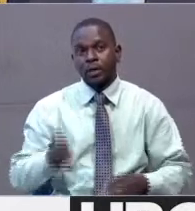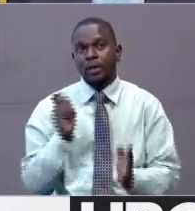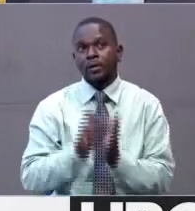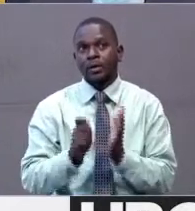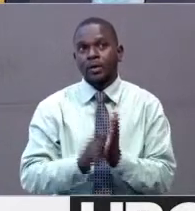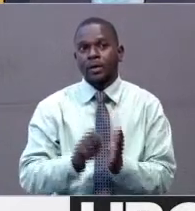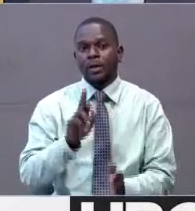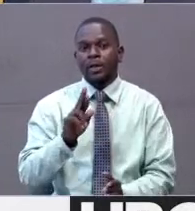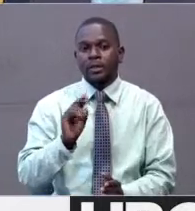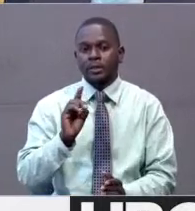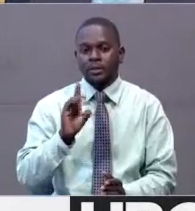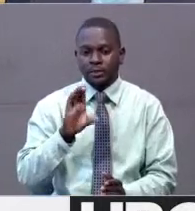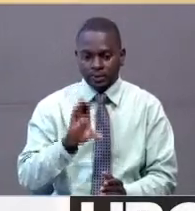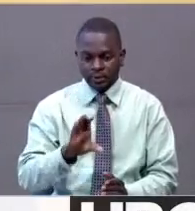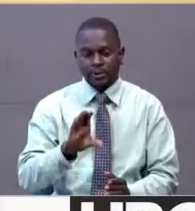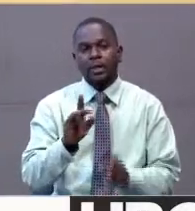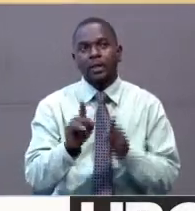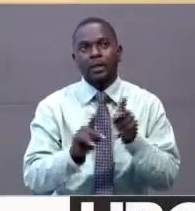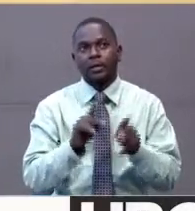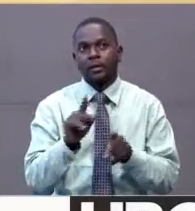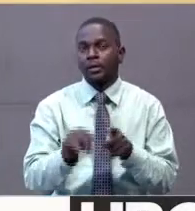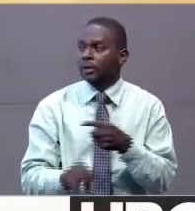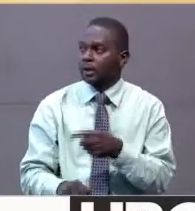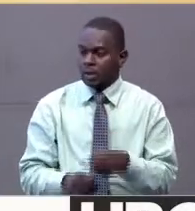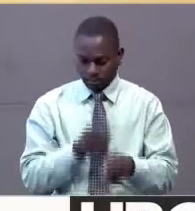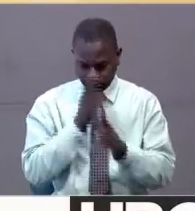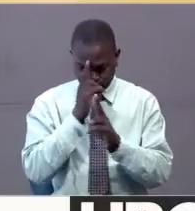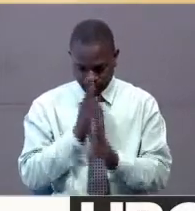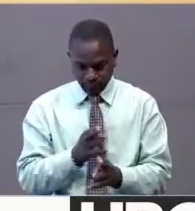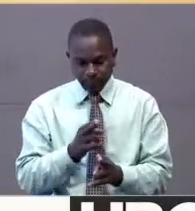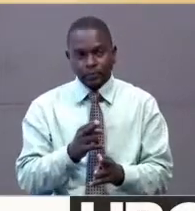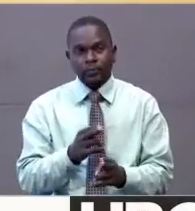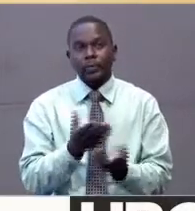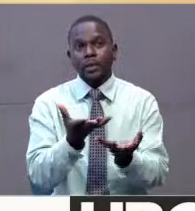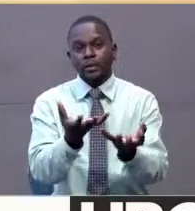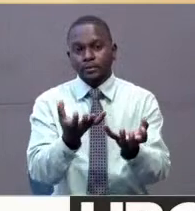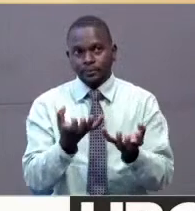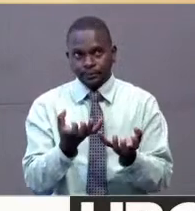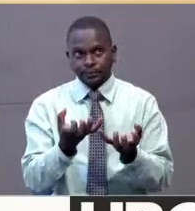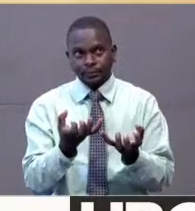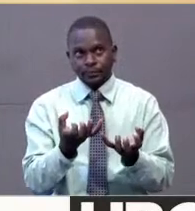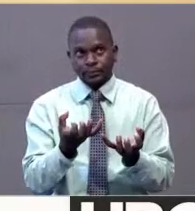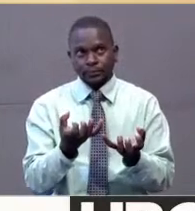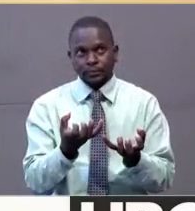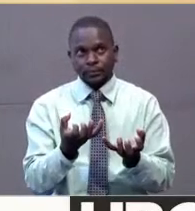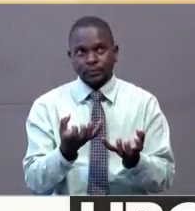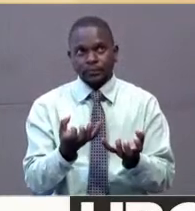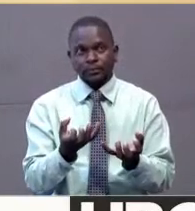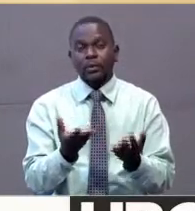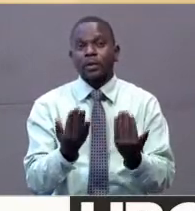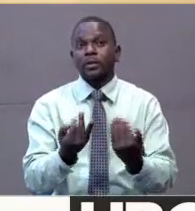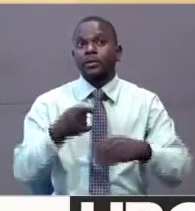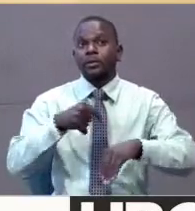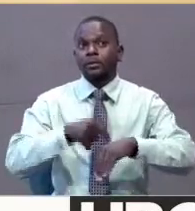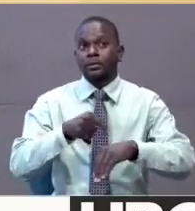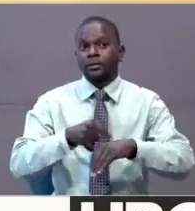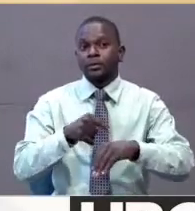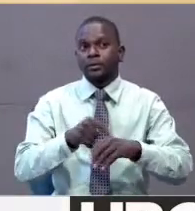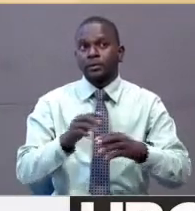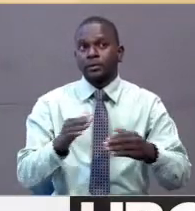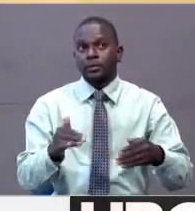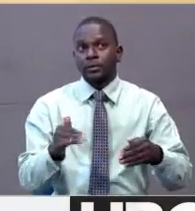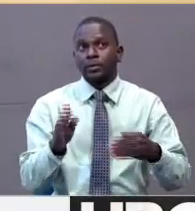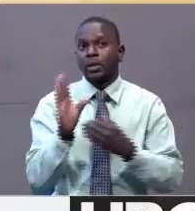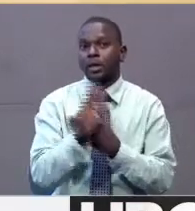the RDC, and area residents. Honorable Minister, we are expecting the beautification of this town. We are thinking that after